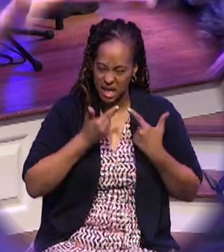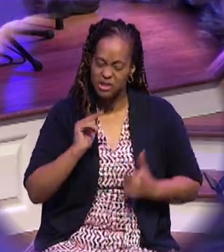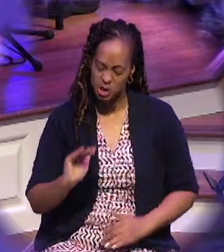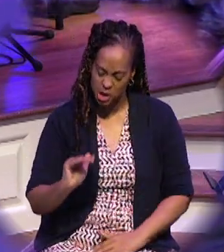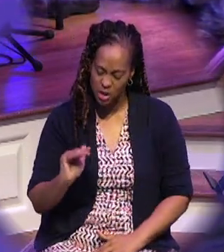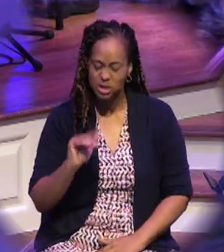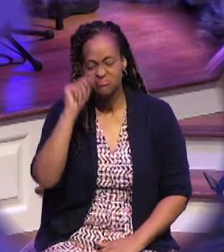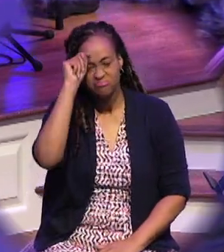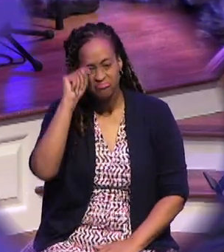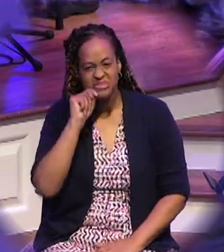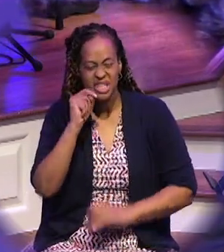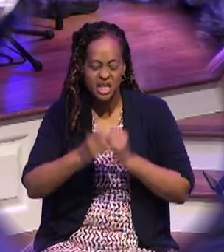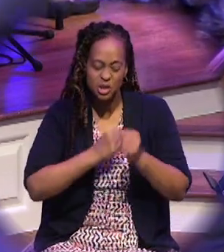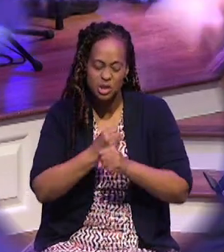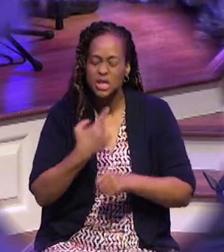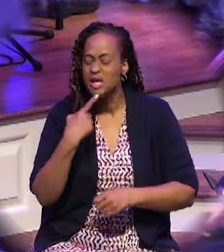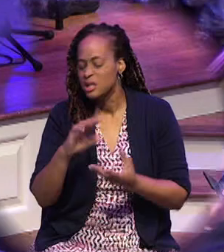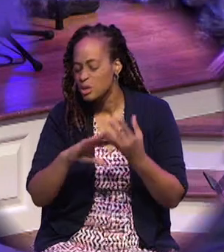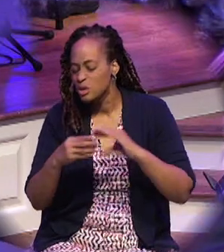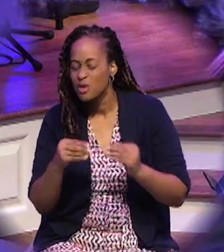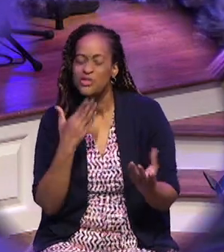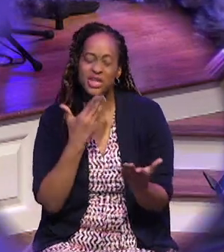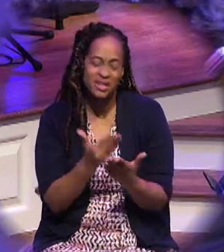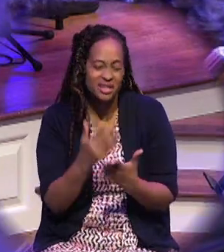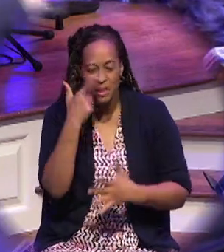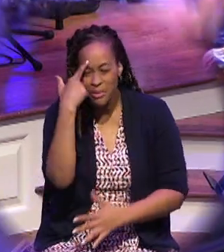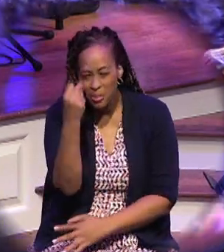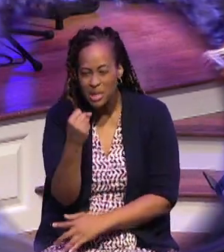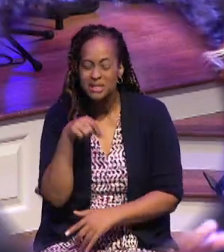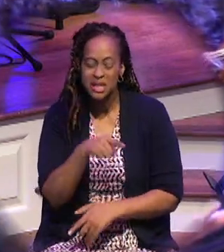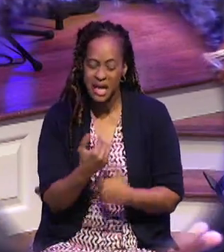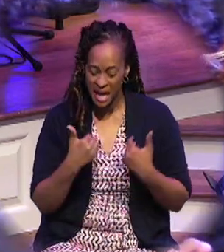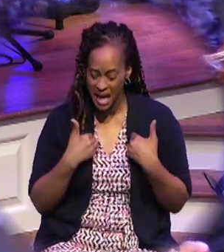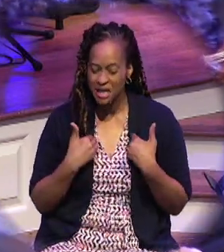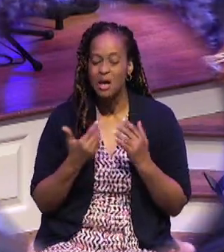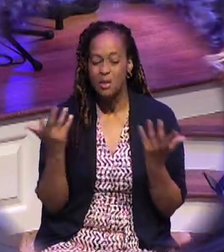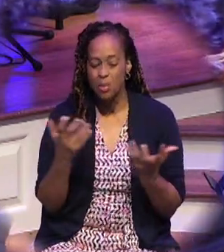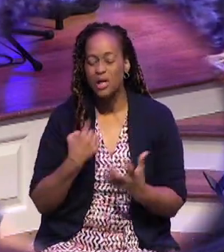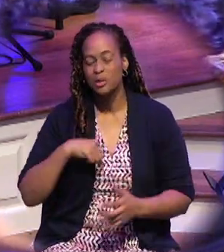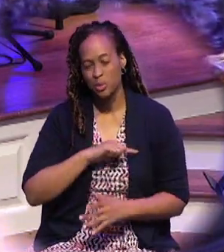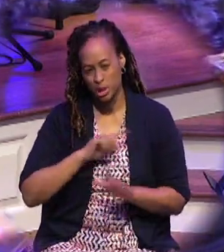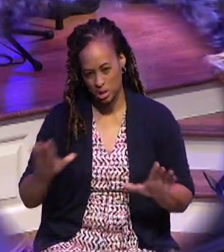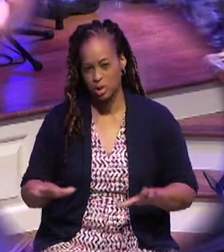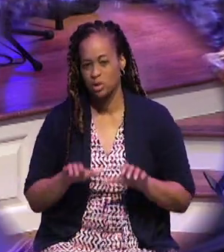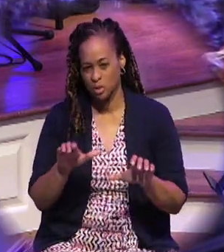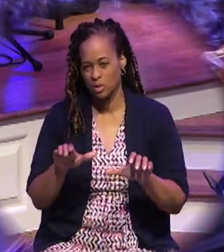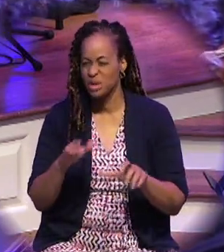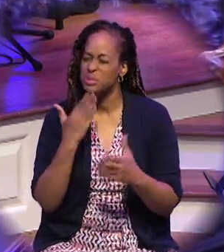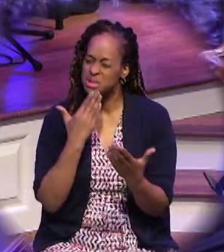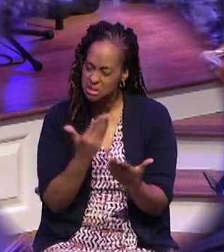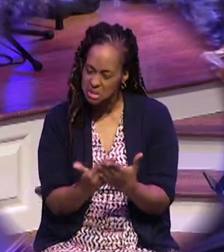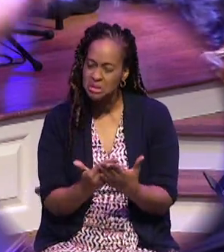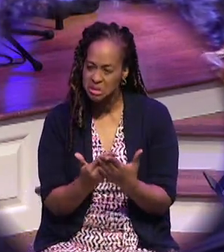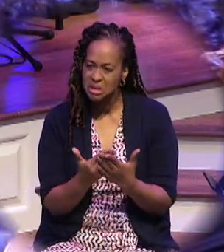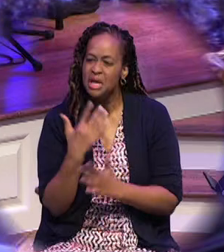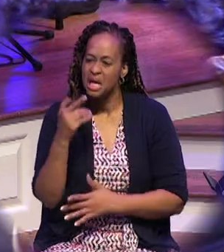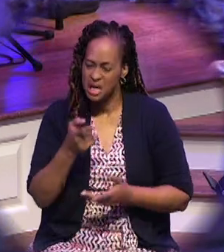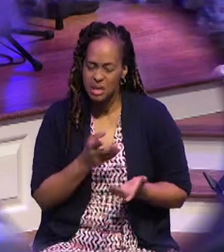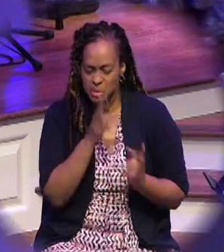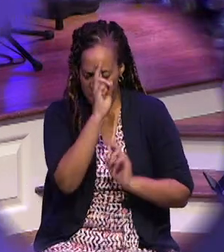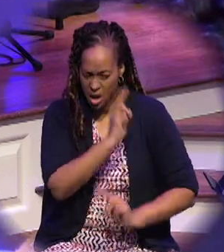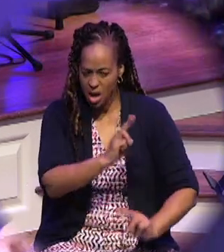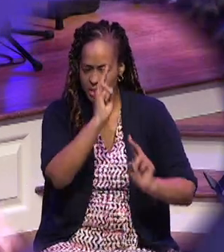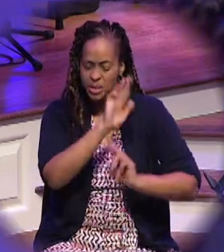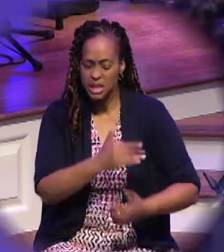his teenage years. They told stories of all the good memories they have, which is what we do. And it was good, and it was honoring